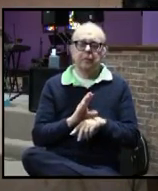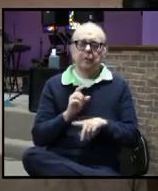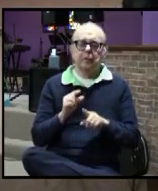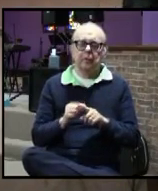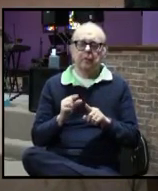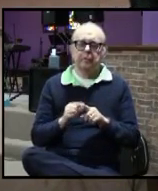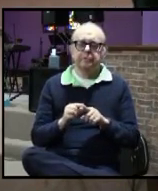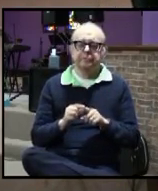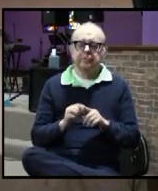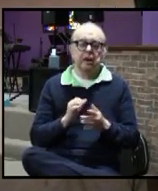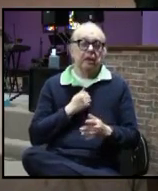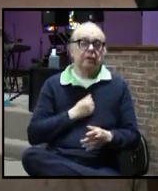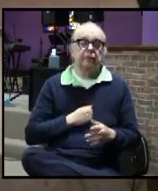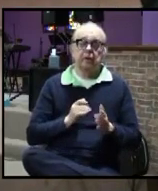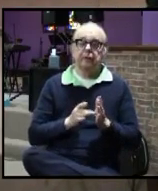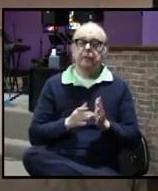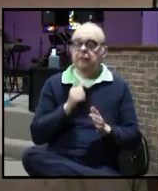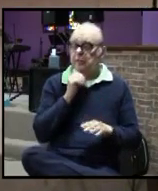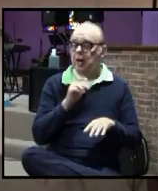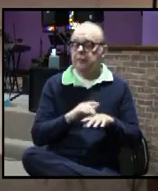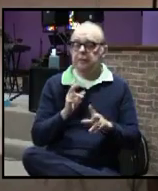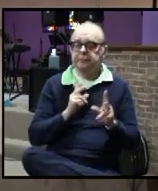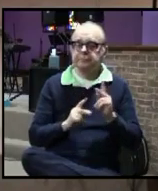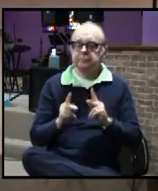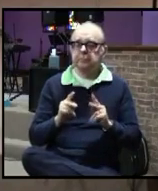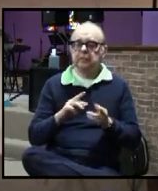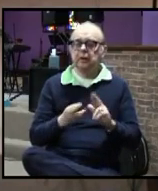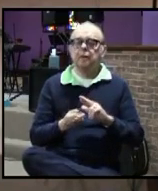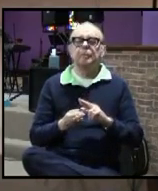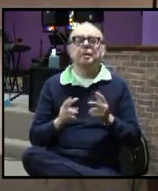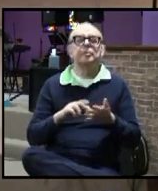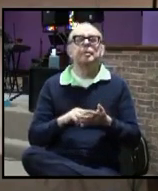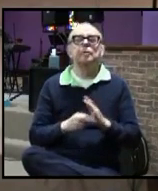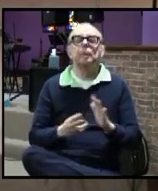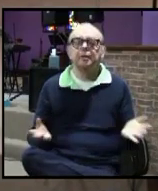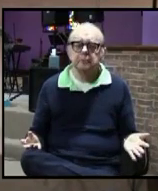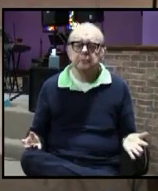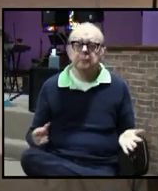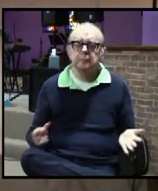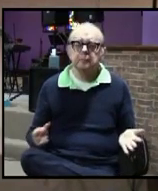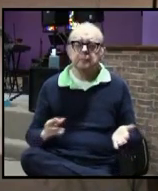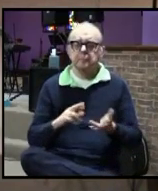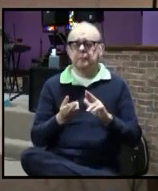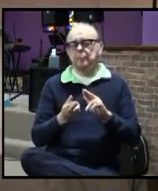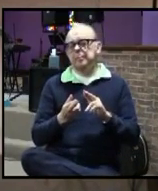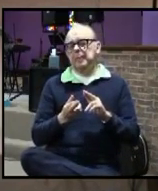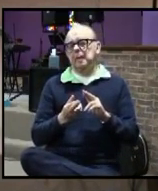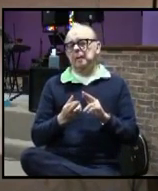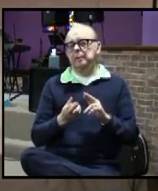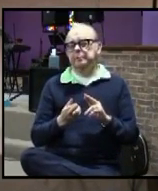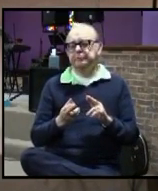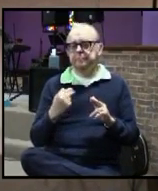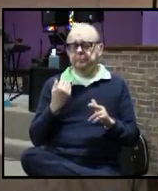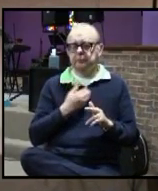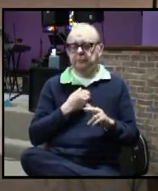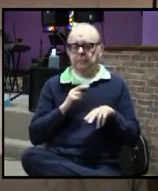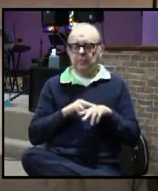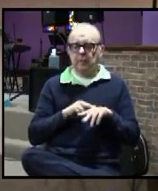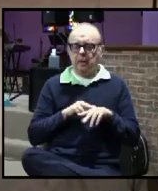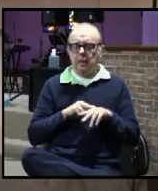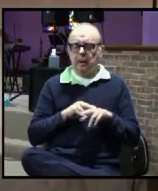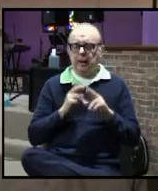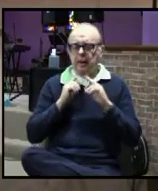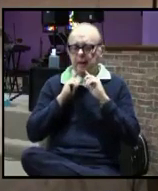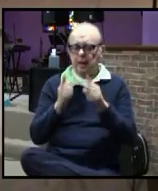Jesus, you're not reaching people, right? What is repentance? What does it mean? Repentance is our